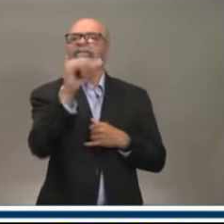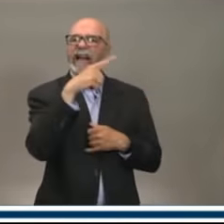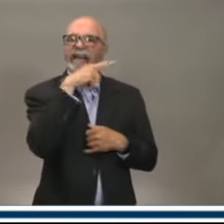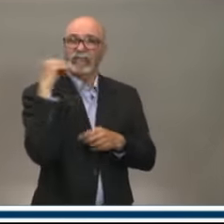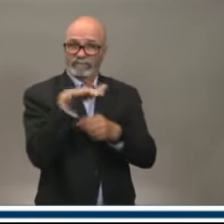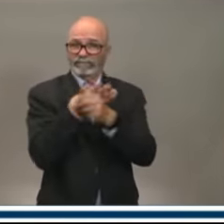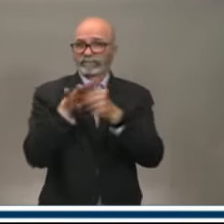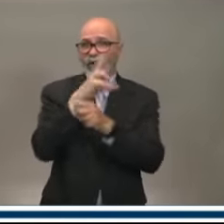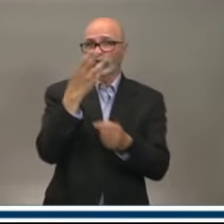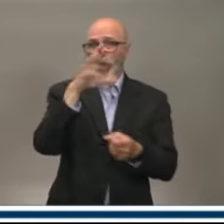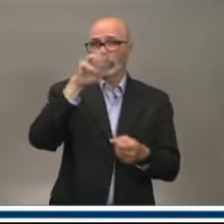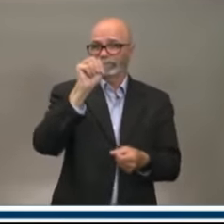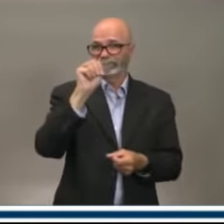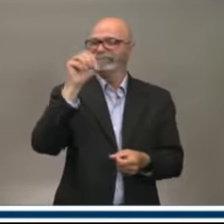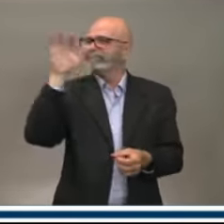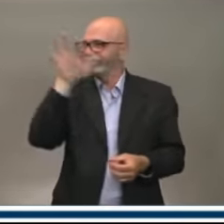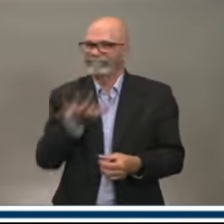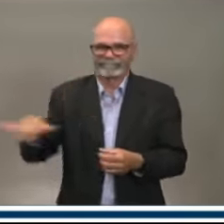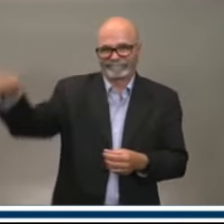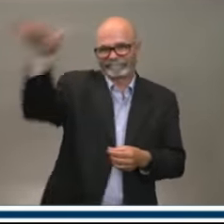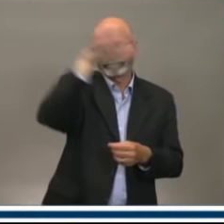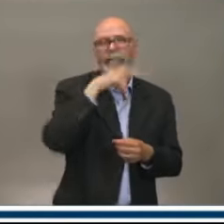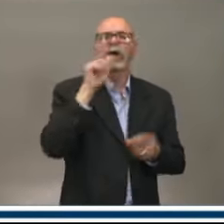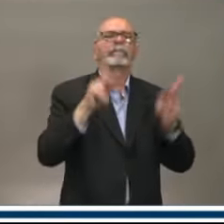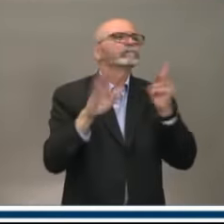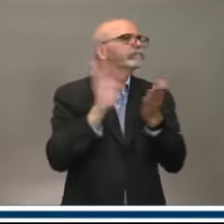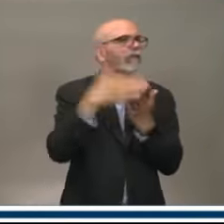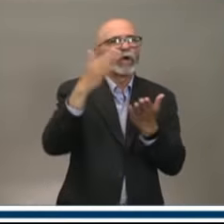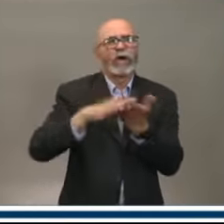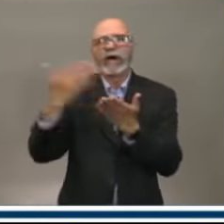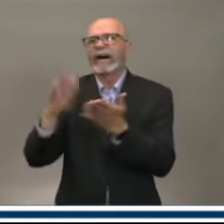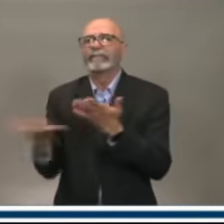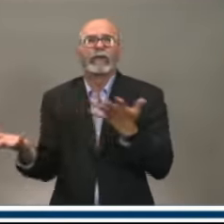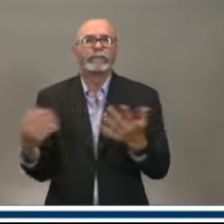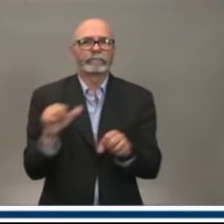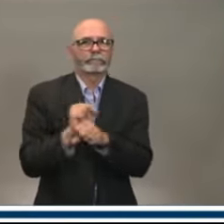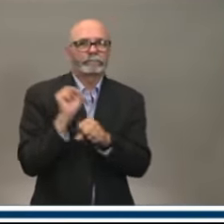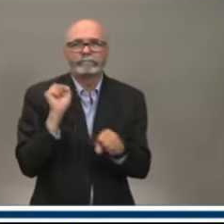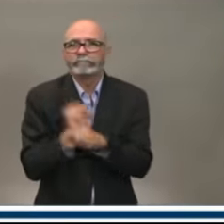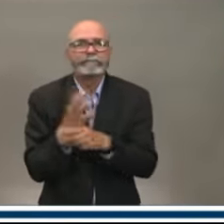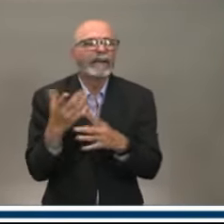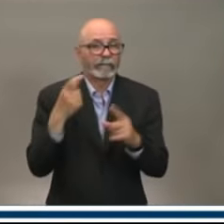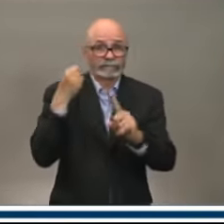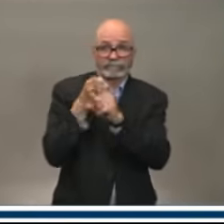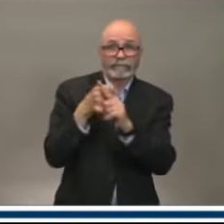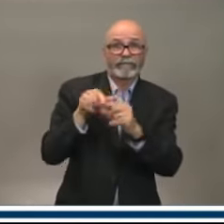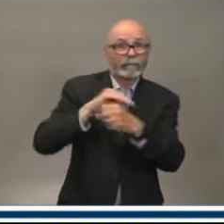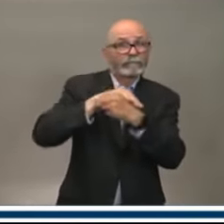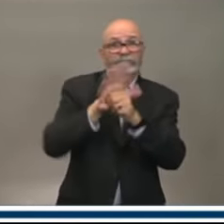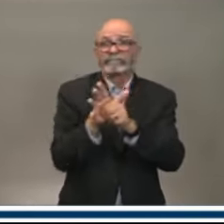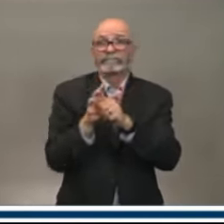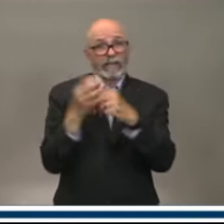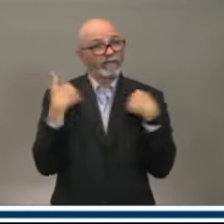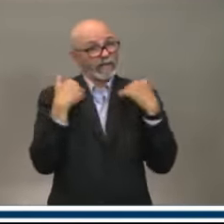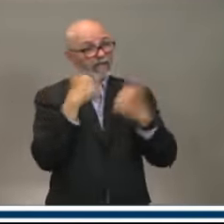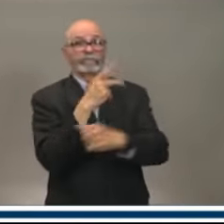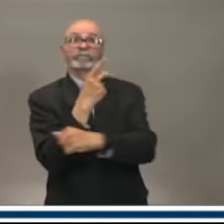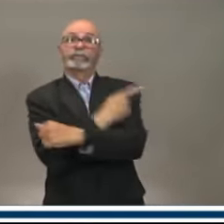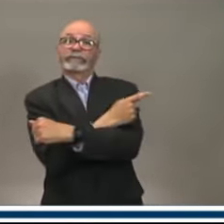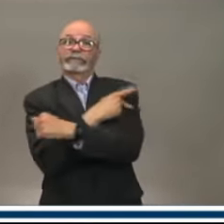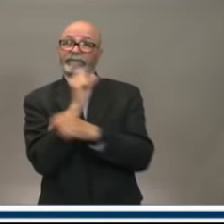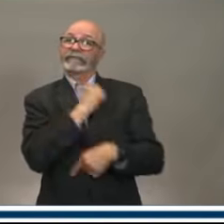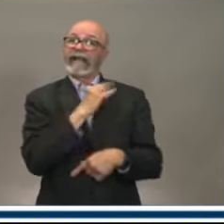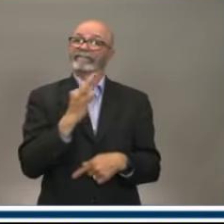off and doing hiring freezes because of COVID-19. Are any provincial staff being laid off or hiring freezes being put in